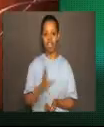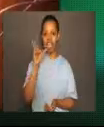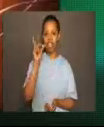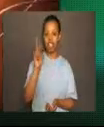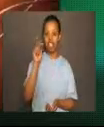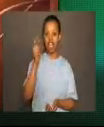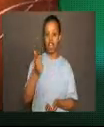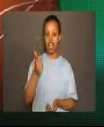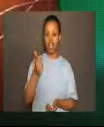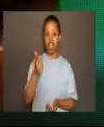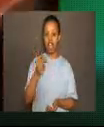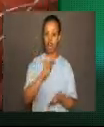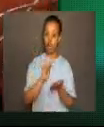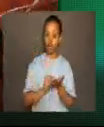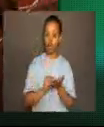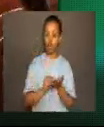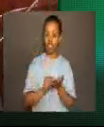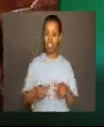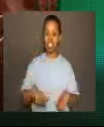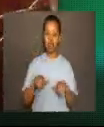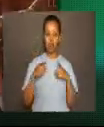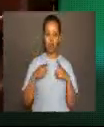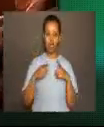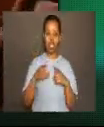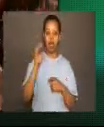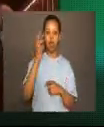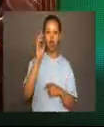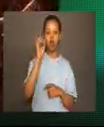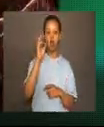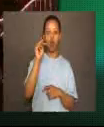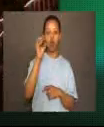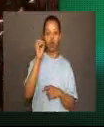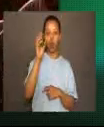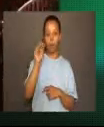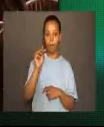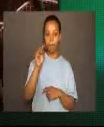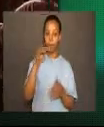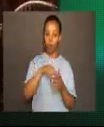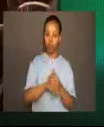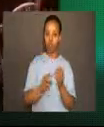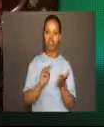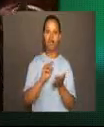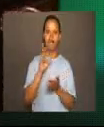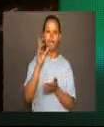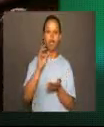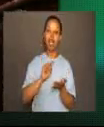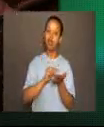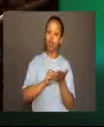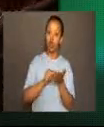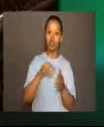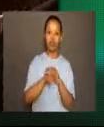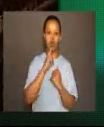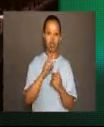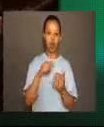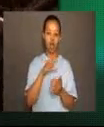DNA molecules exist within chromosomes in the nucleus and are surrounded by a